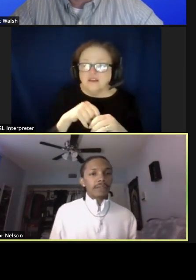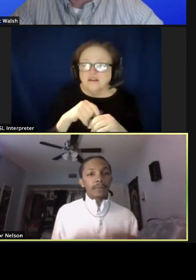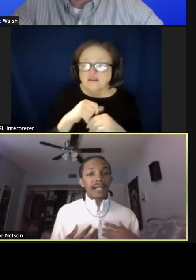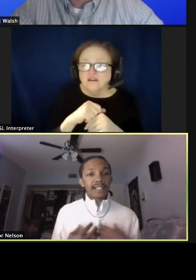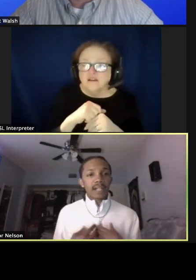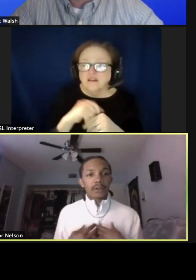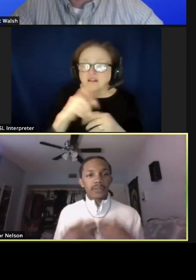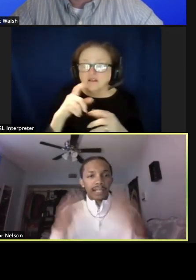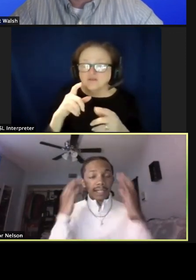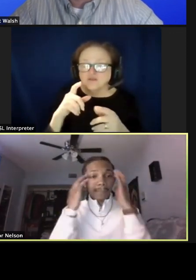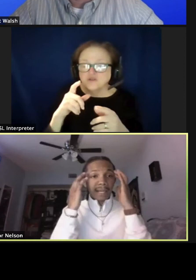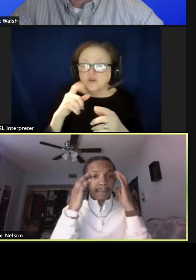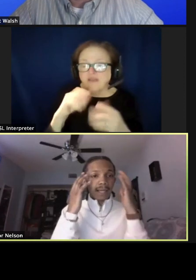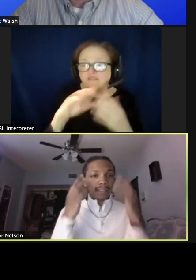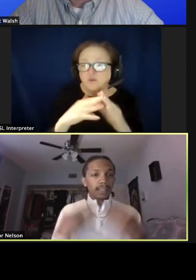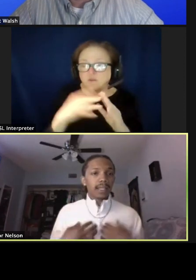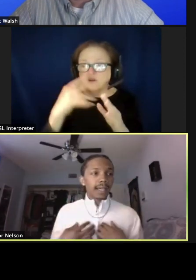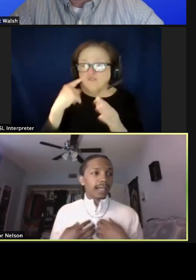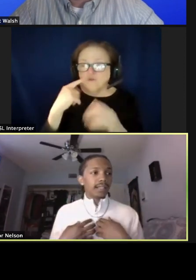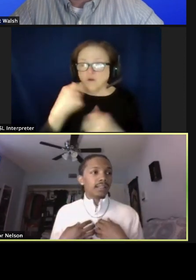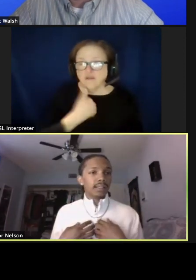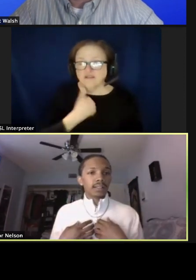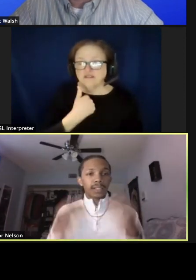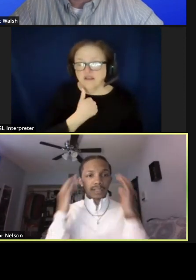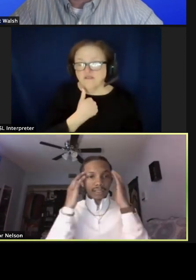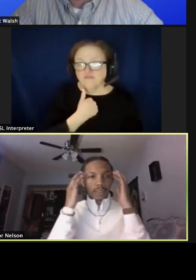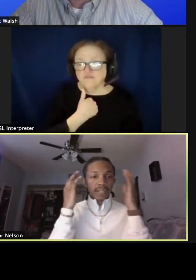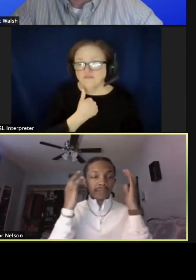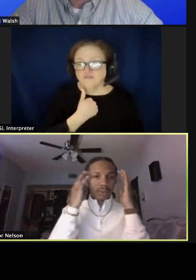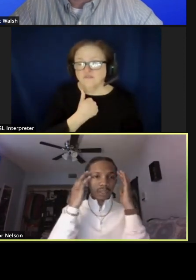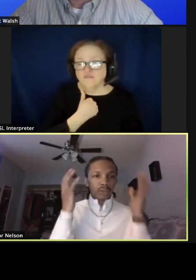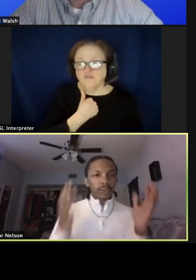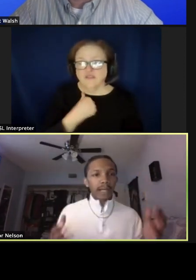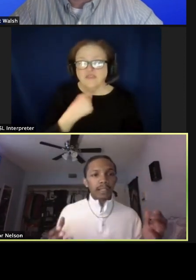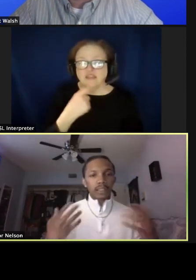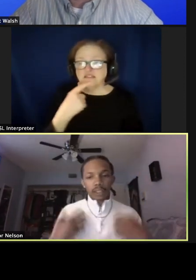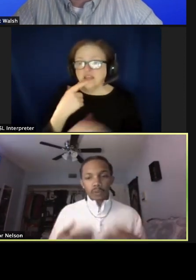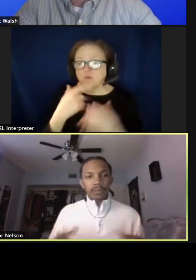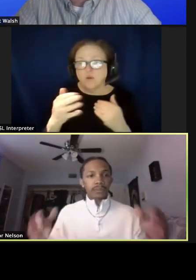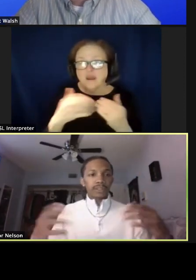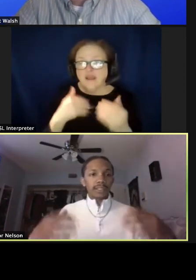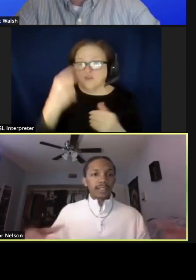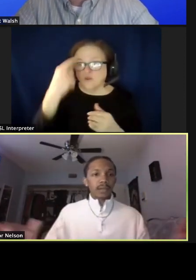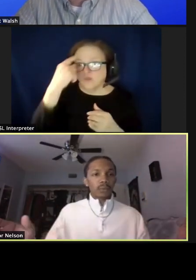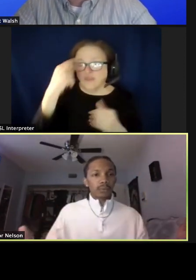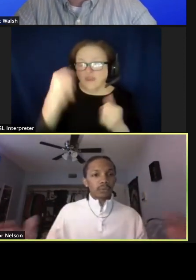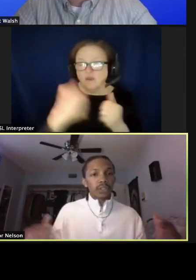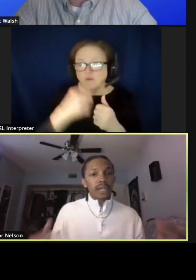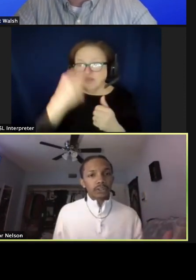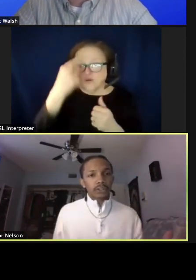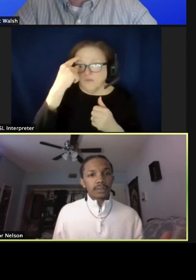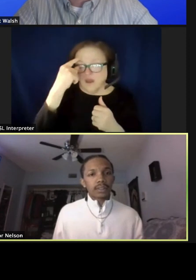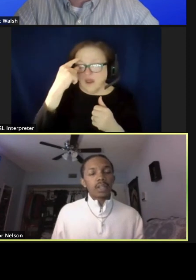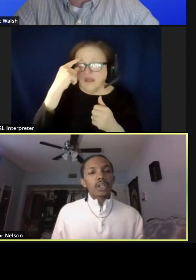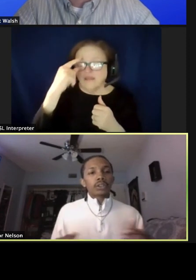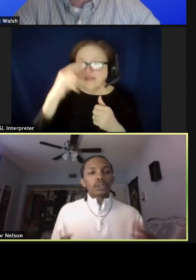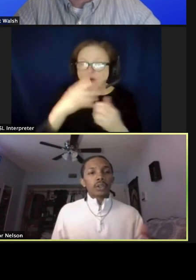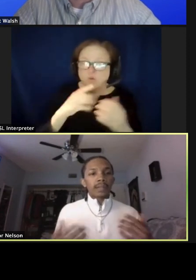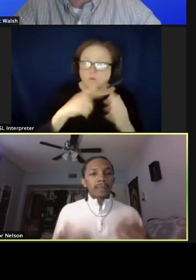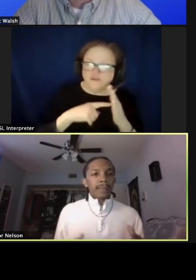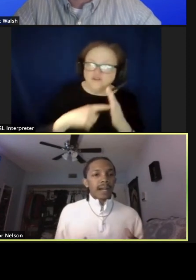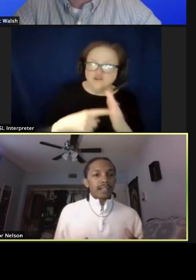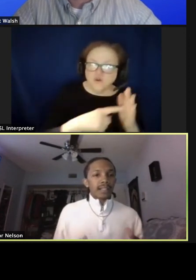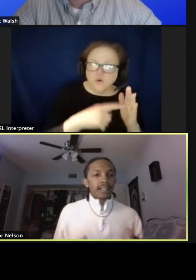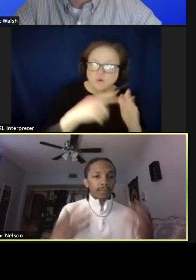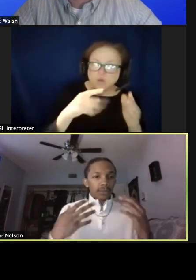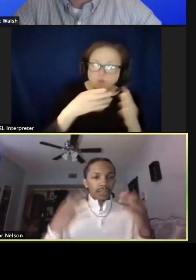community for myself, like in my mind, and because they say, whatever you think with your mind, it'll be projected out through your actions. So